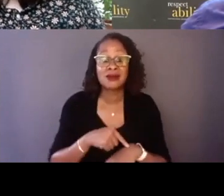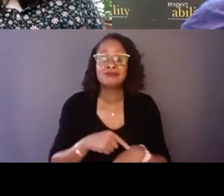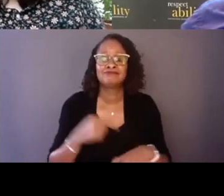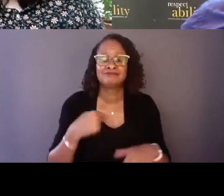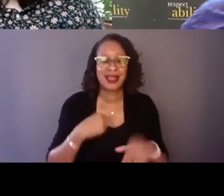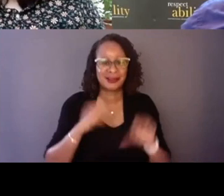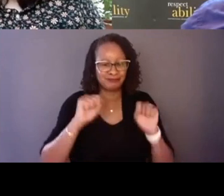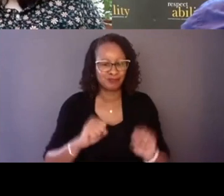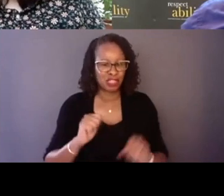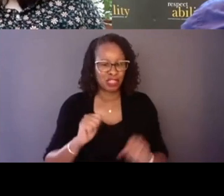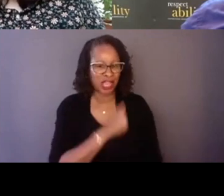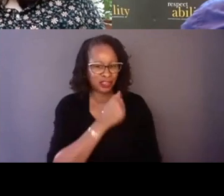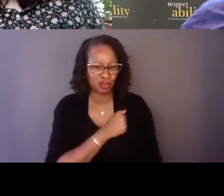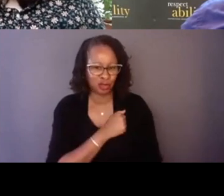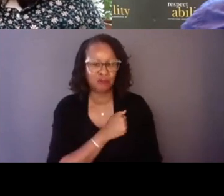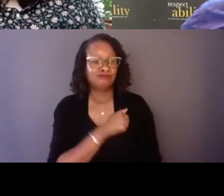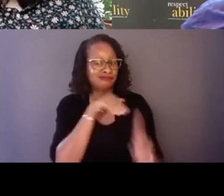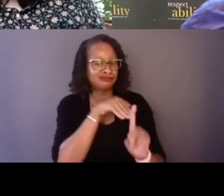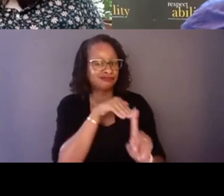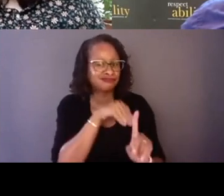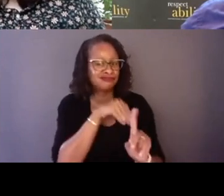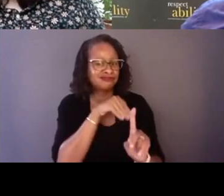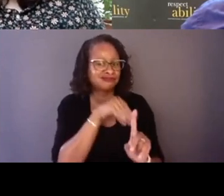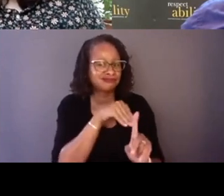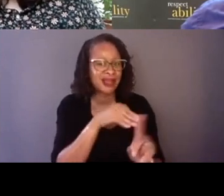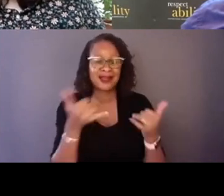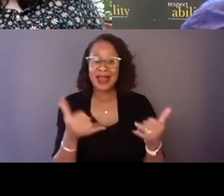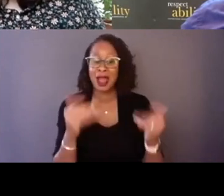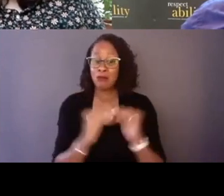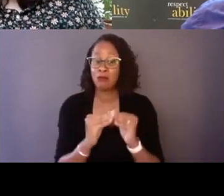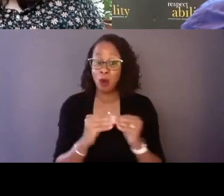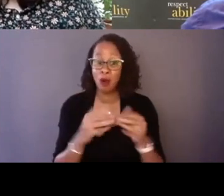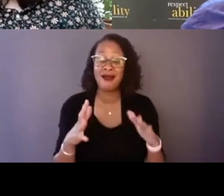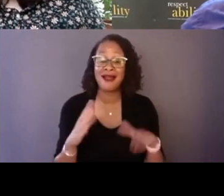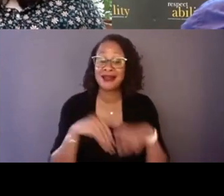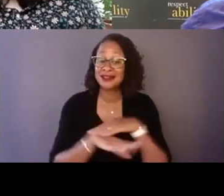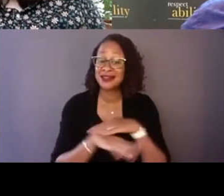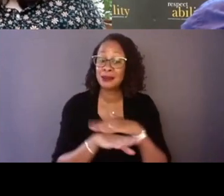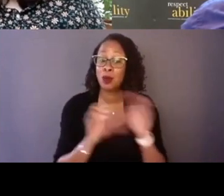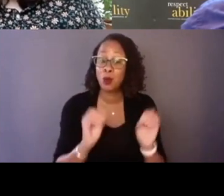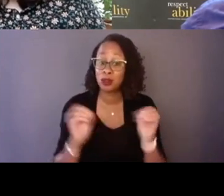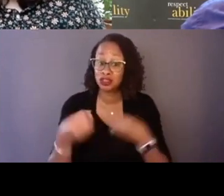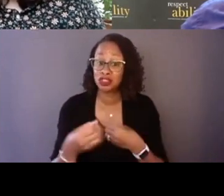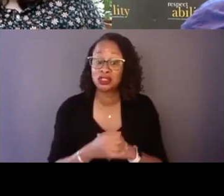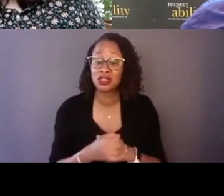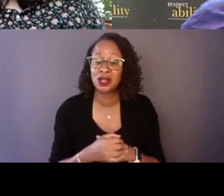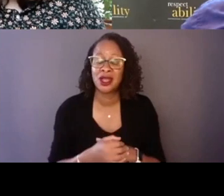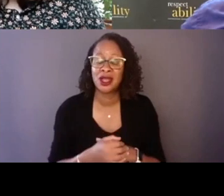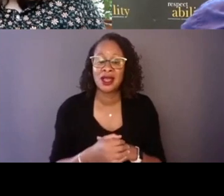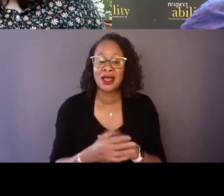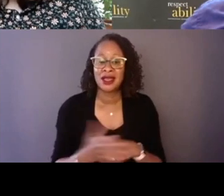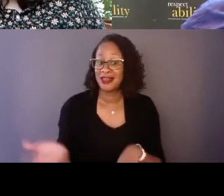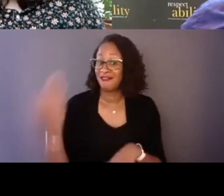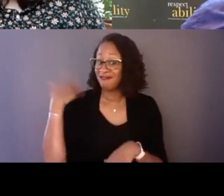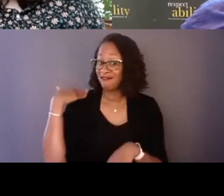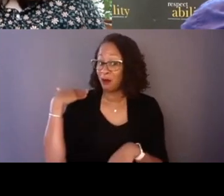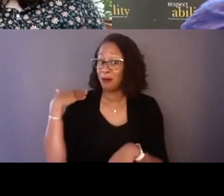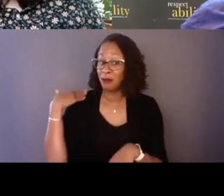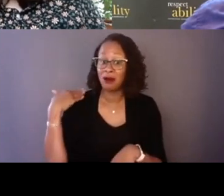change attitudes. And now we're a much more accessible organization at that former employer